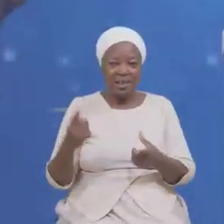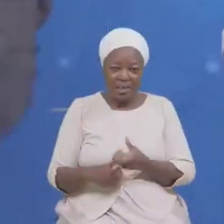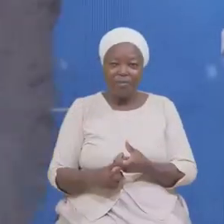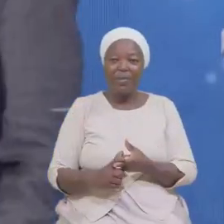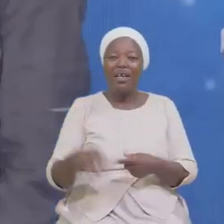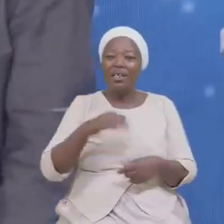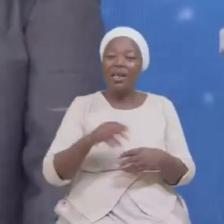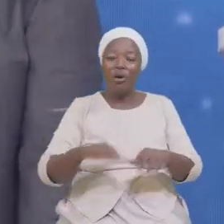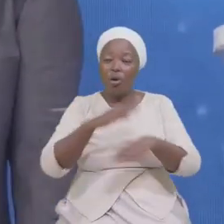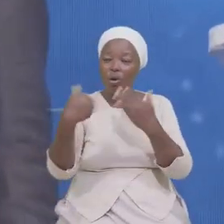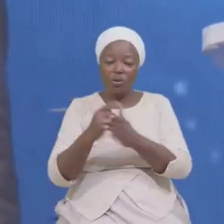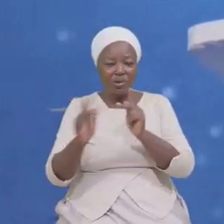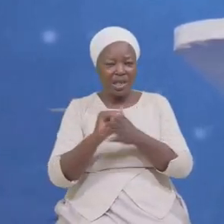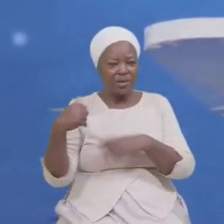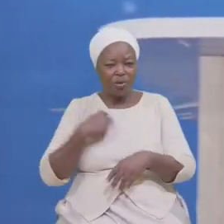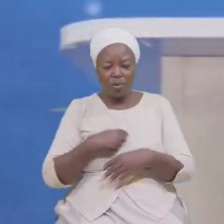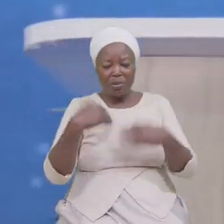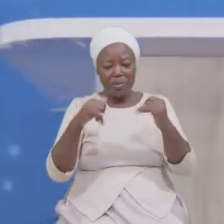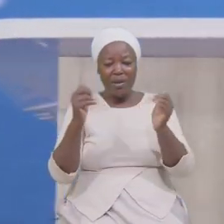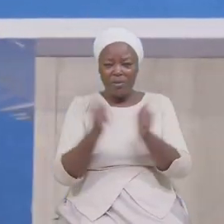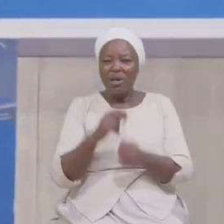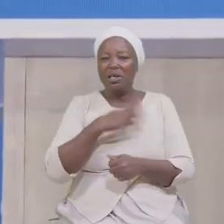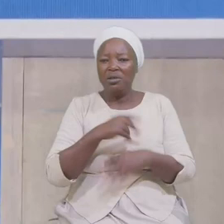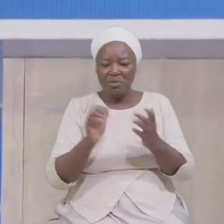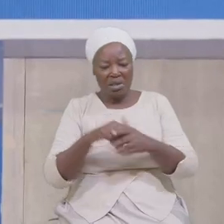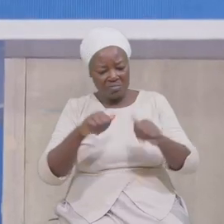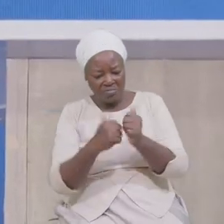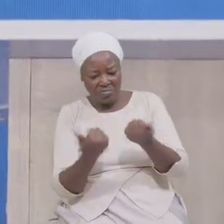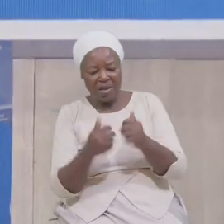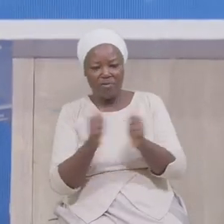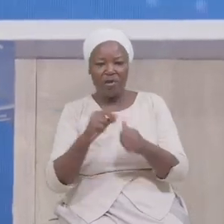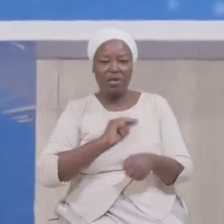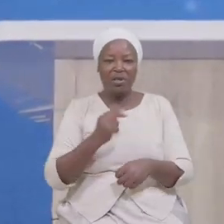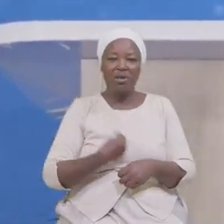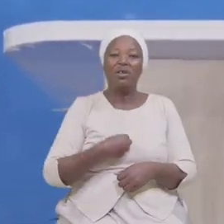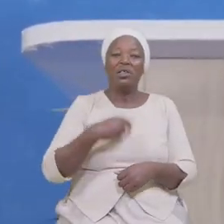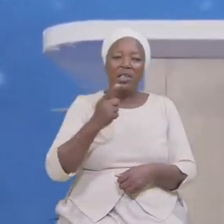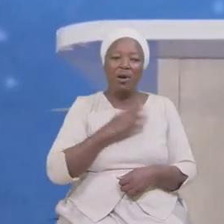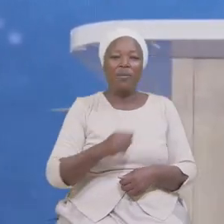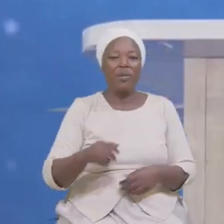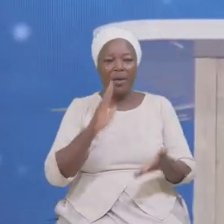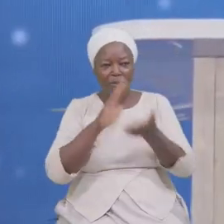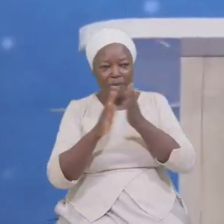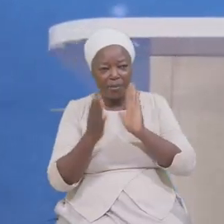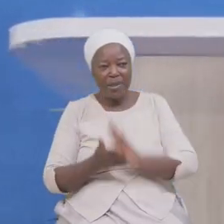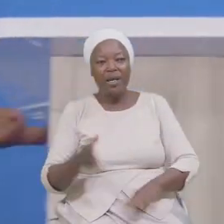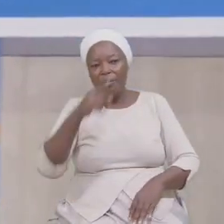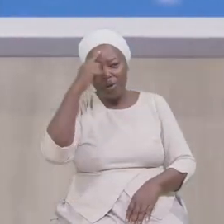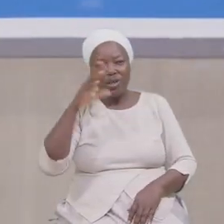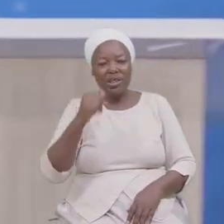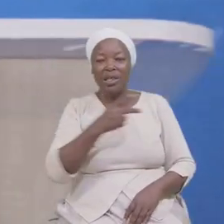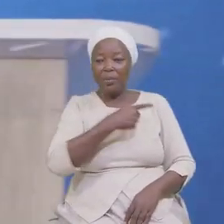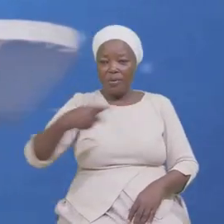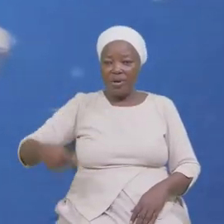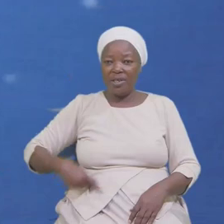the people that associate with us. But if the peace is not there, do we then have the Prince of Peace? If there's no peace